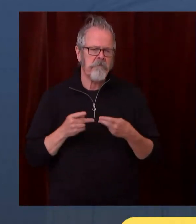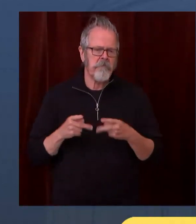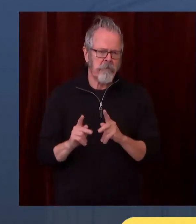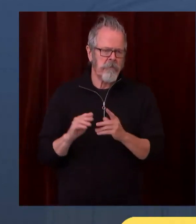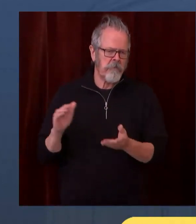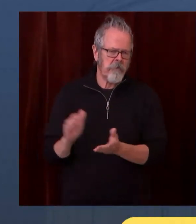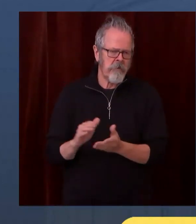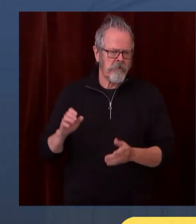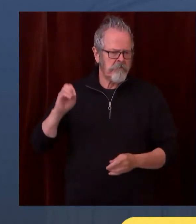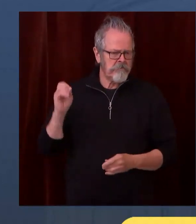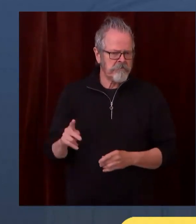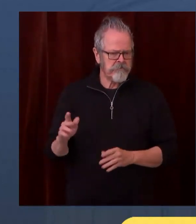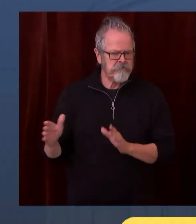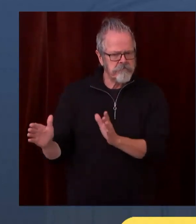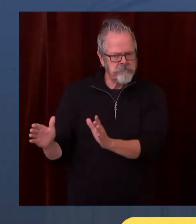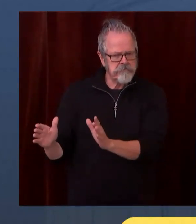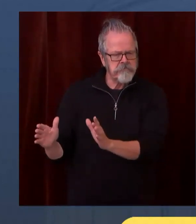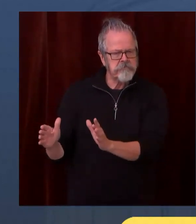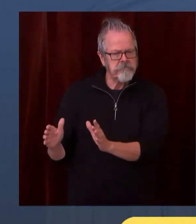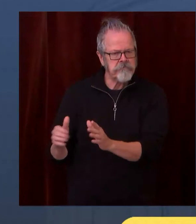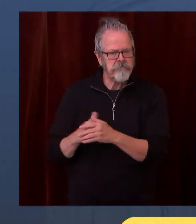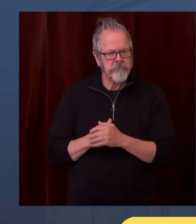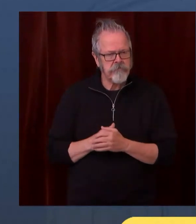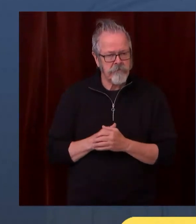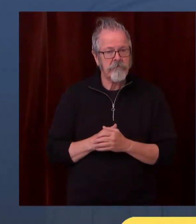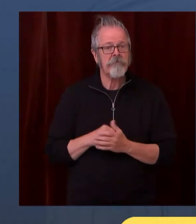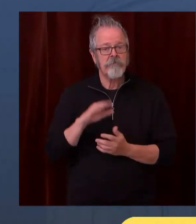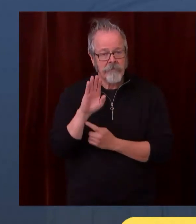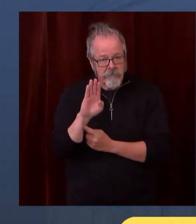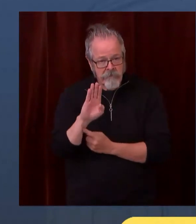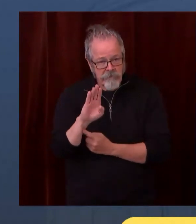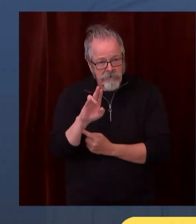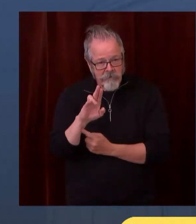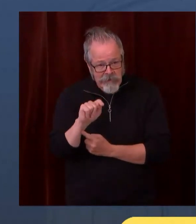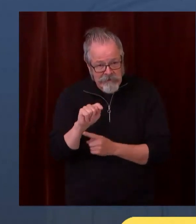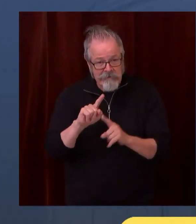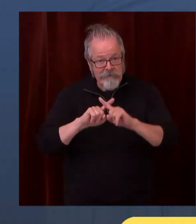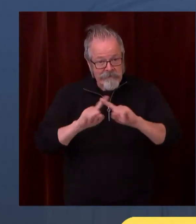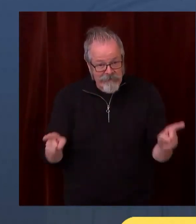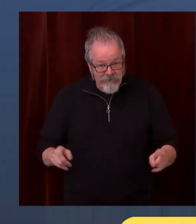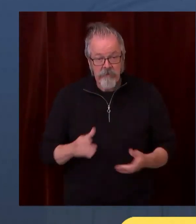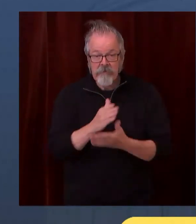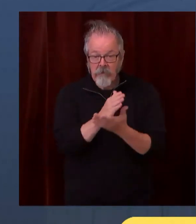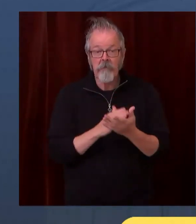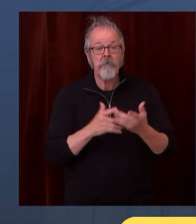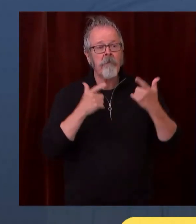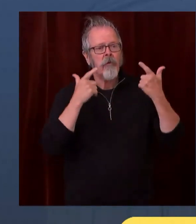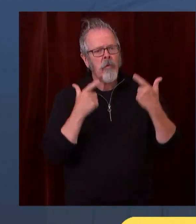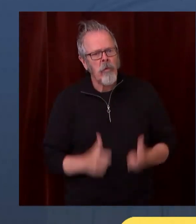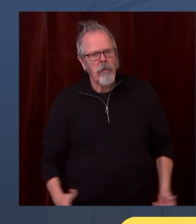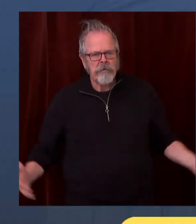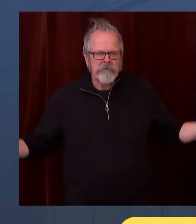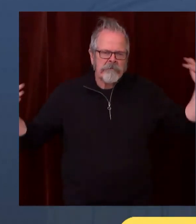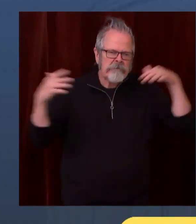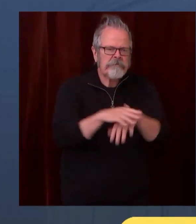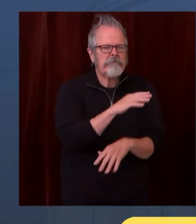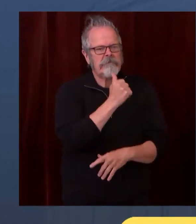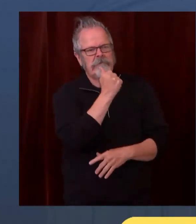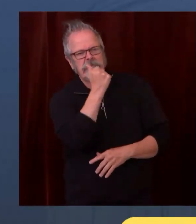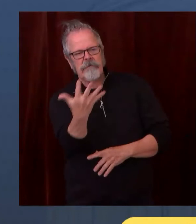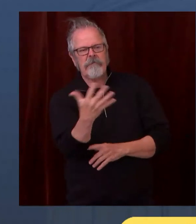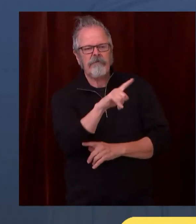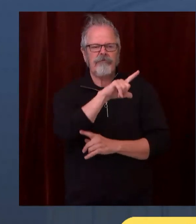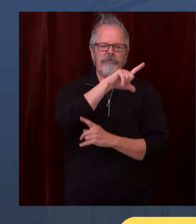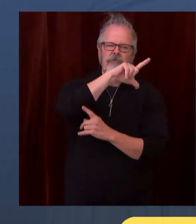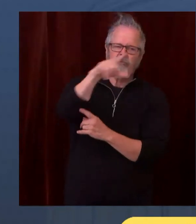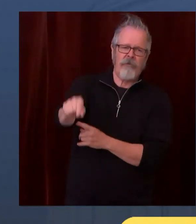exposed. So we are, seeing that some of these are, the gatherings of 15, 20, 30 people